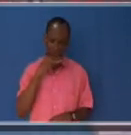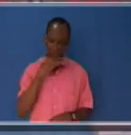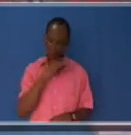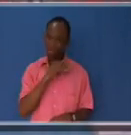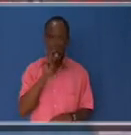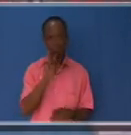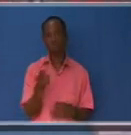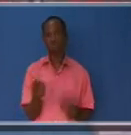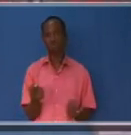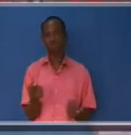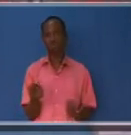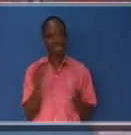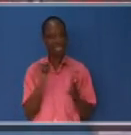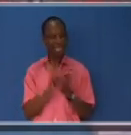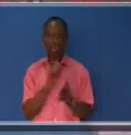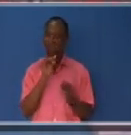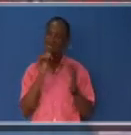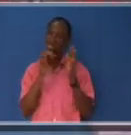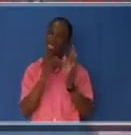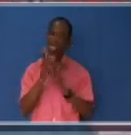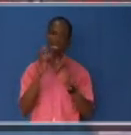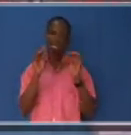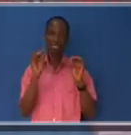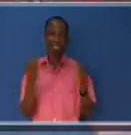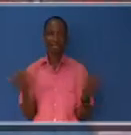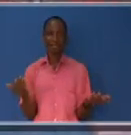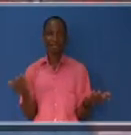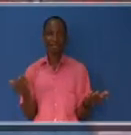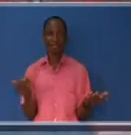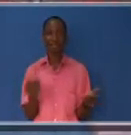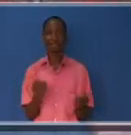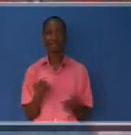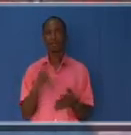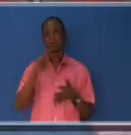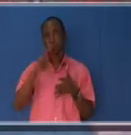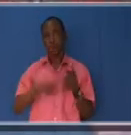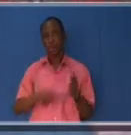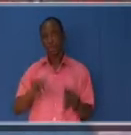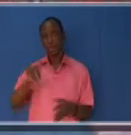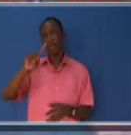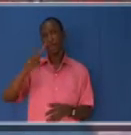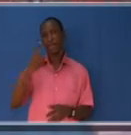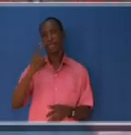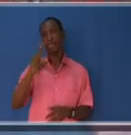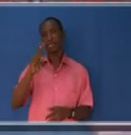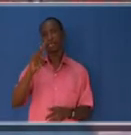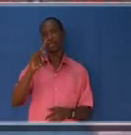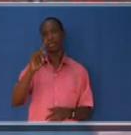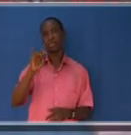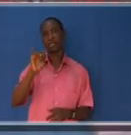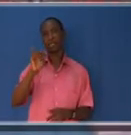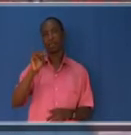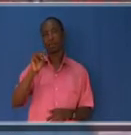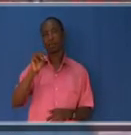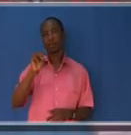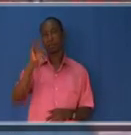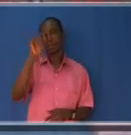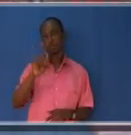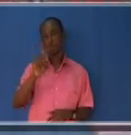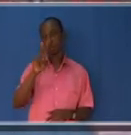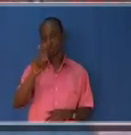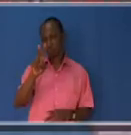is a lady pastor. It is not the doctrine of Christ. Because in 1 Timothy chapter 2, verse 11, he said, let